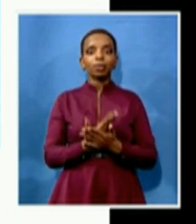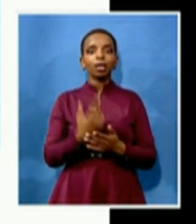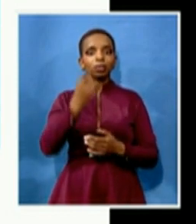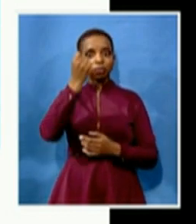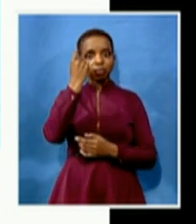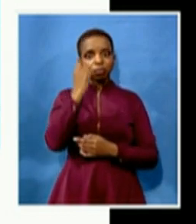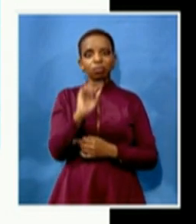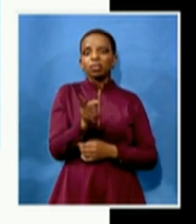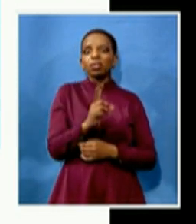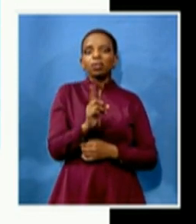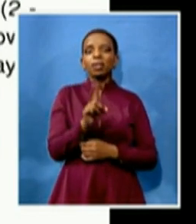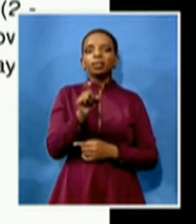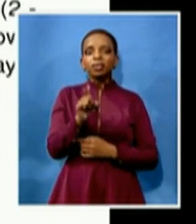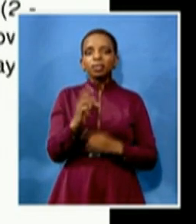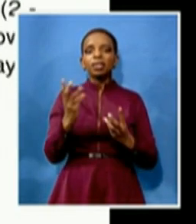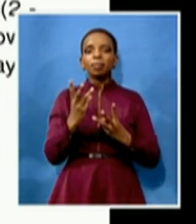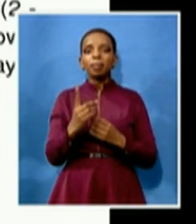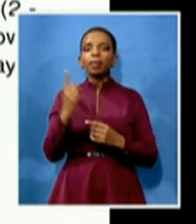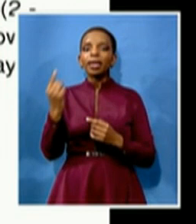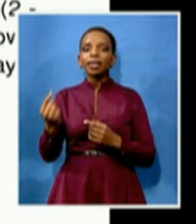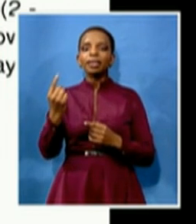South Africa.